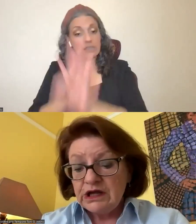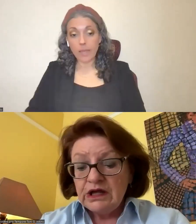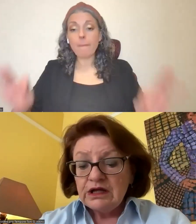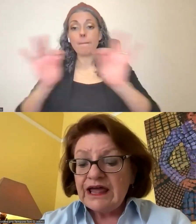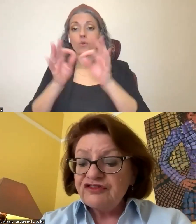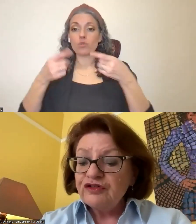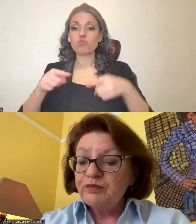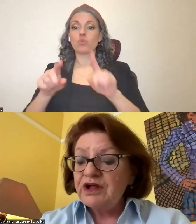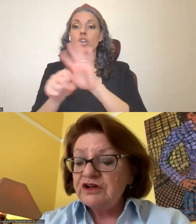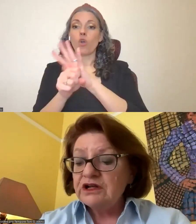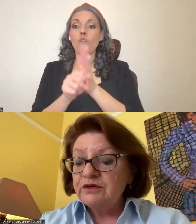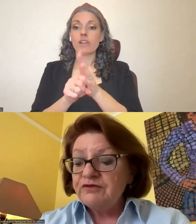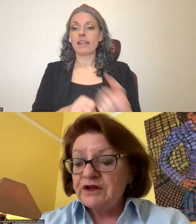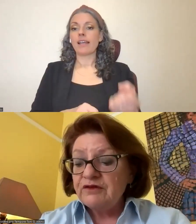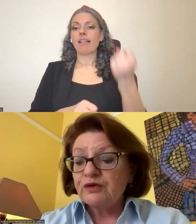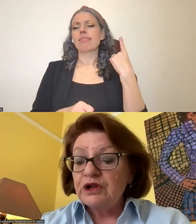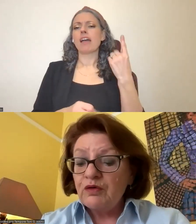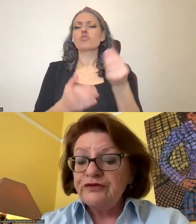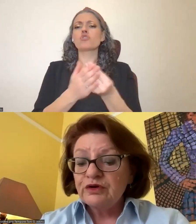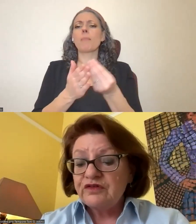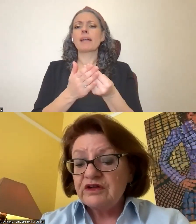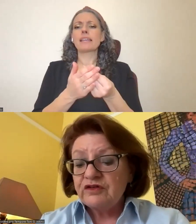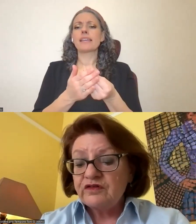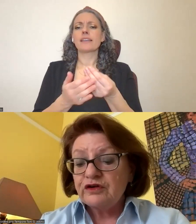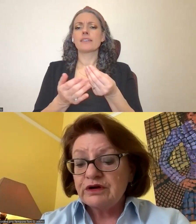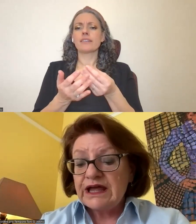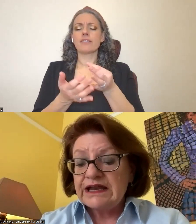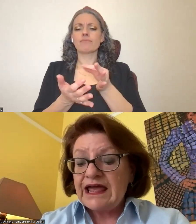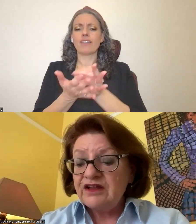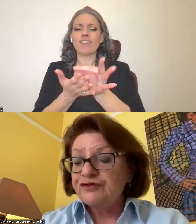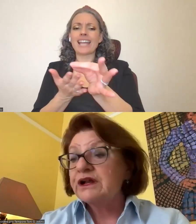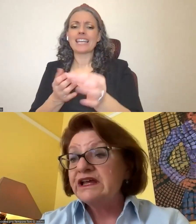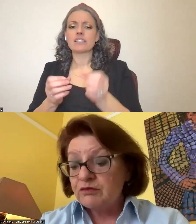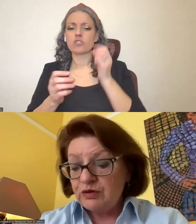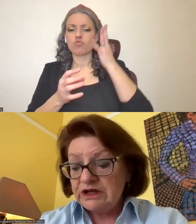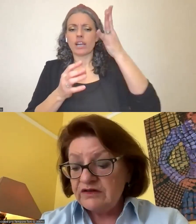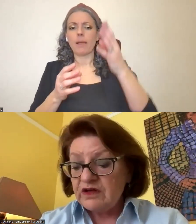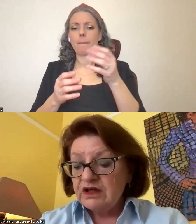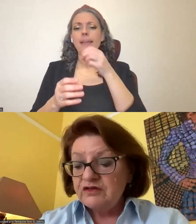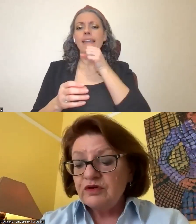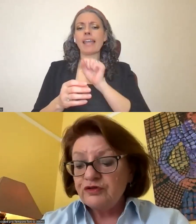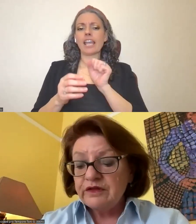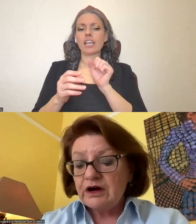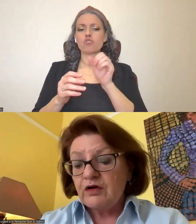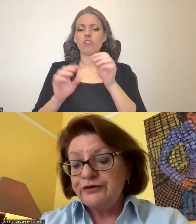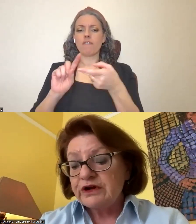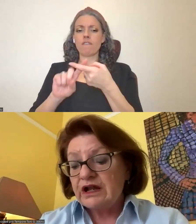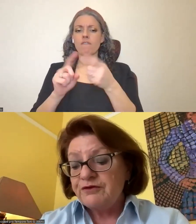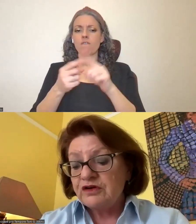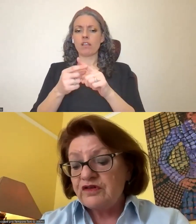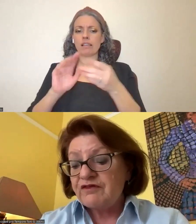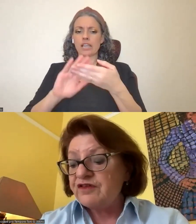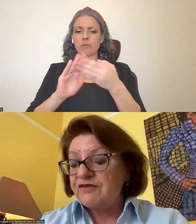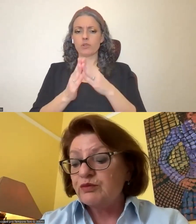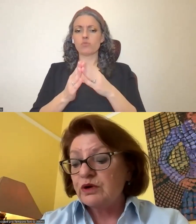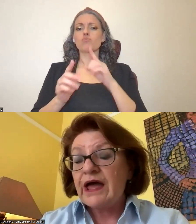COVID. Last year's budget included funding for local jurisdictions to create age-friendly communities to ensure that our older